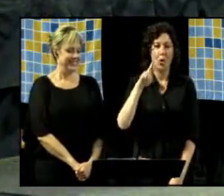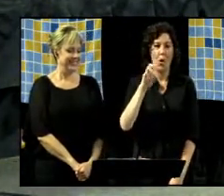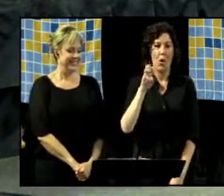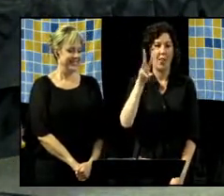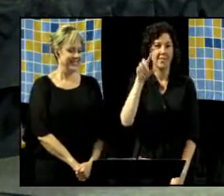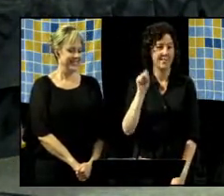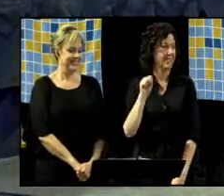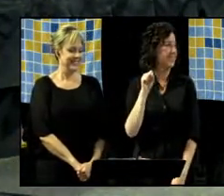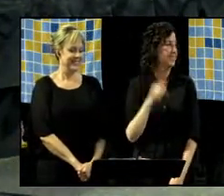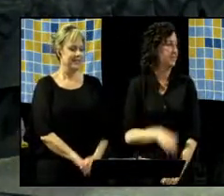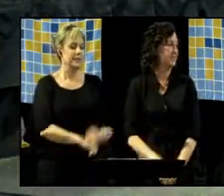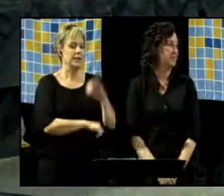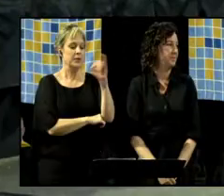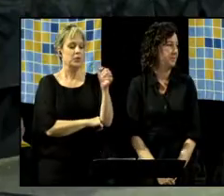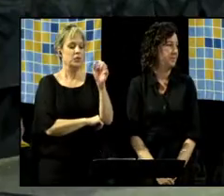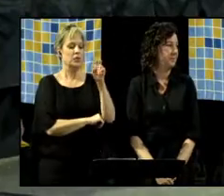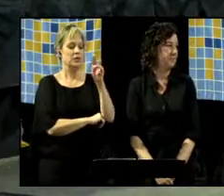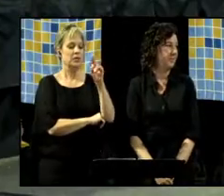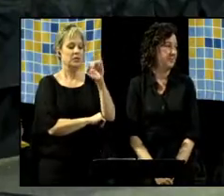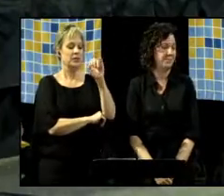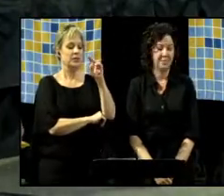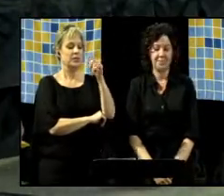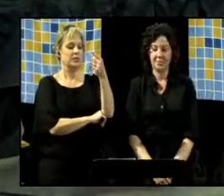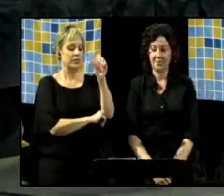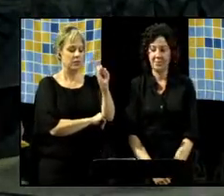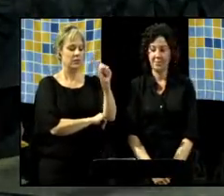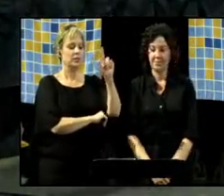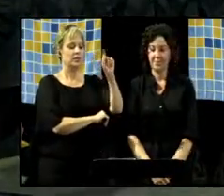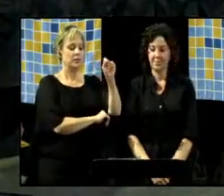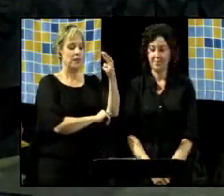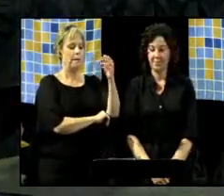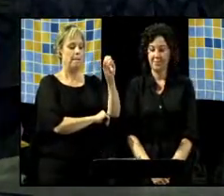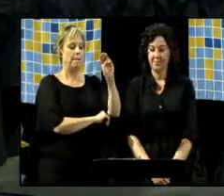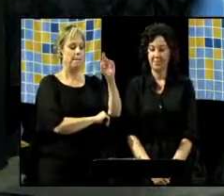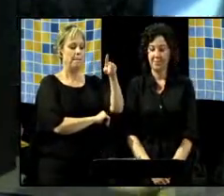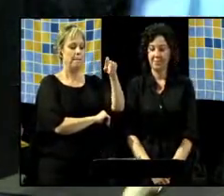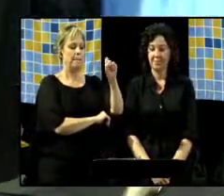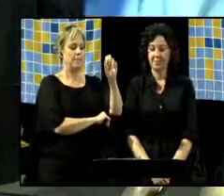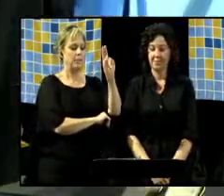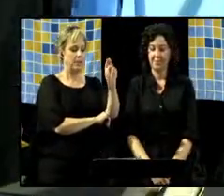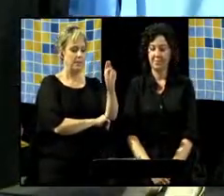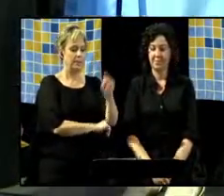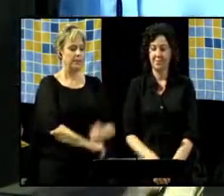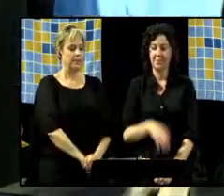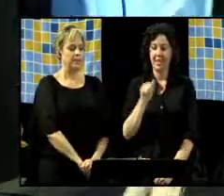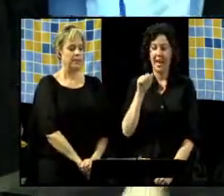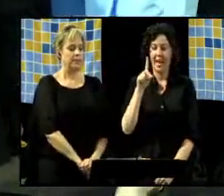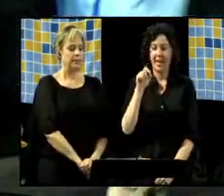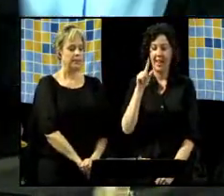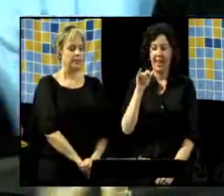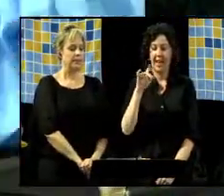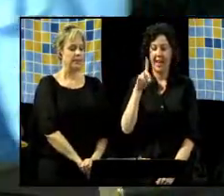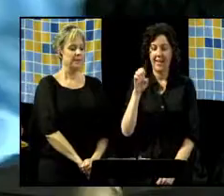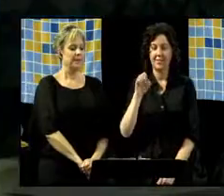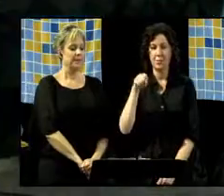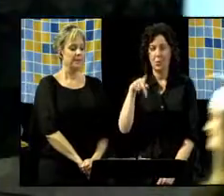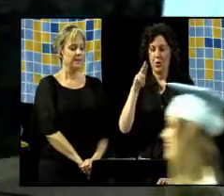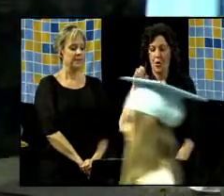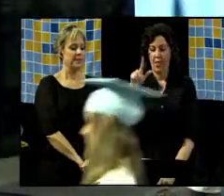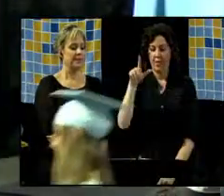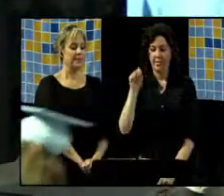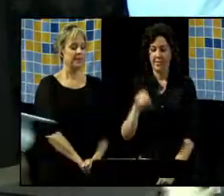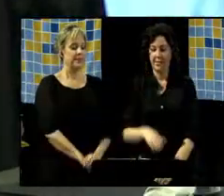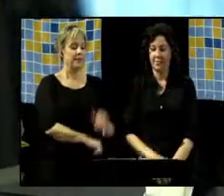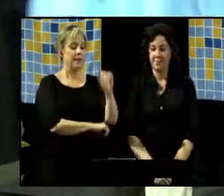Jennings Douglas Thompson, Adelaide Grace Sprawls, Abraham